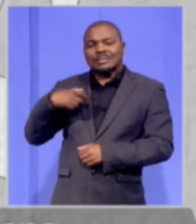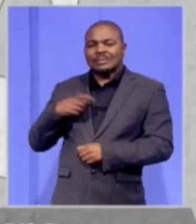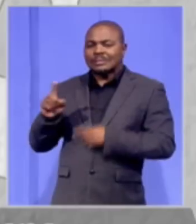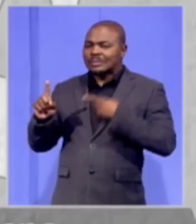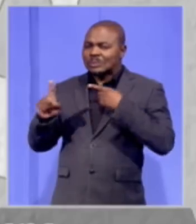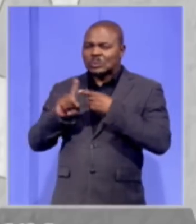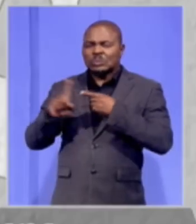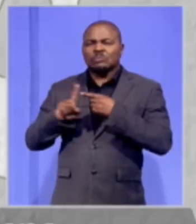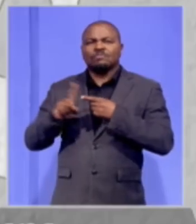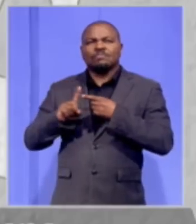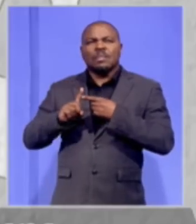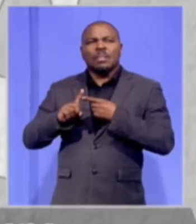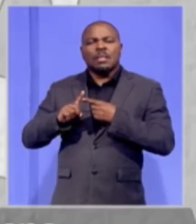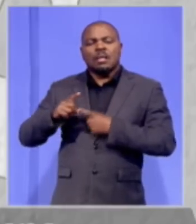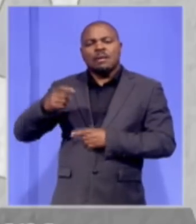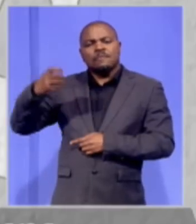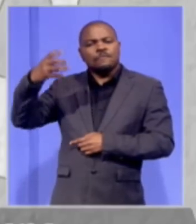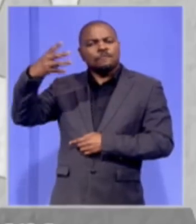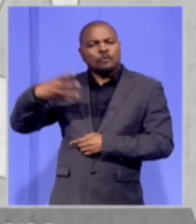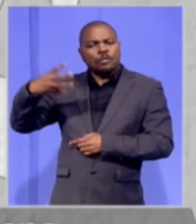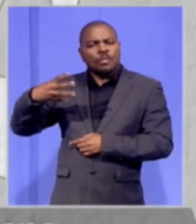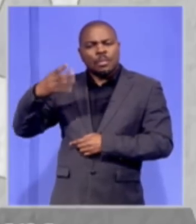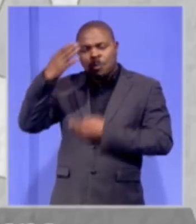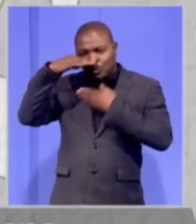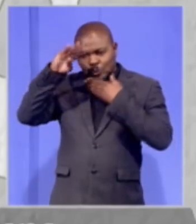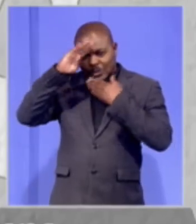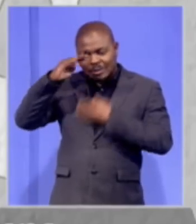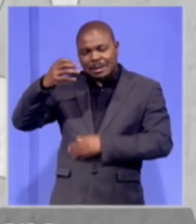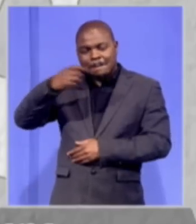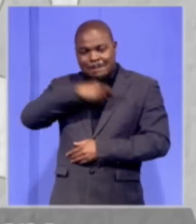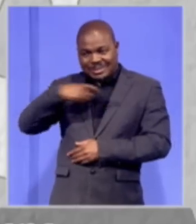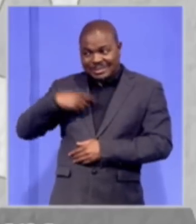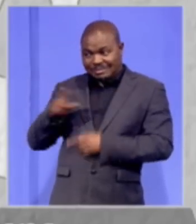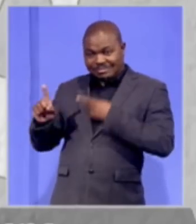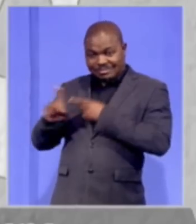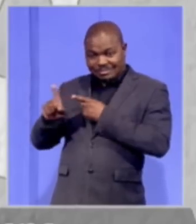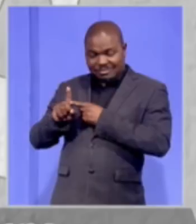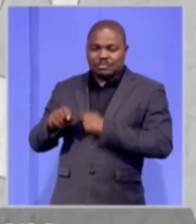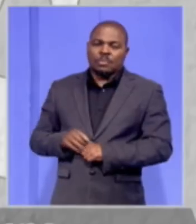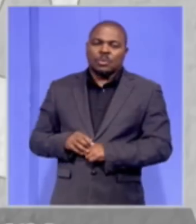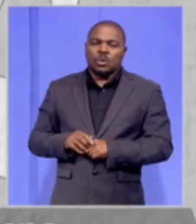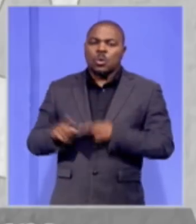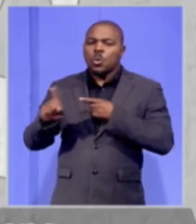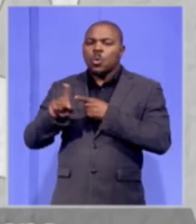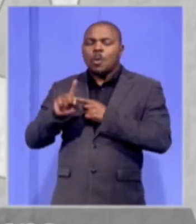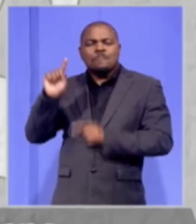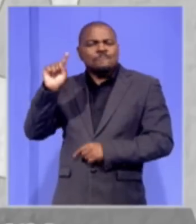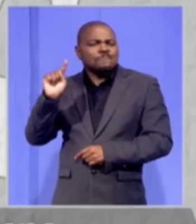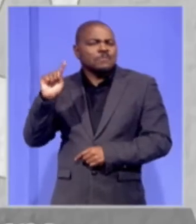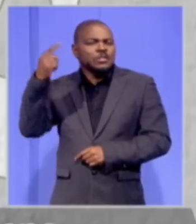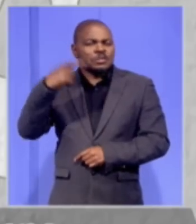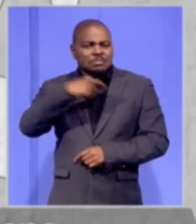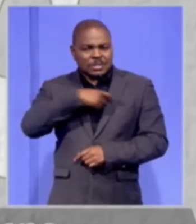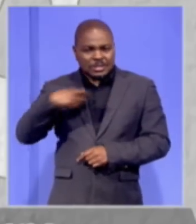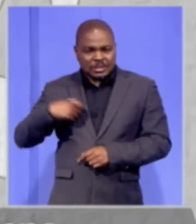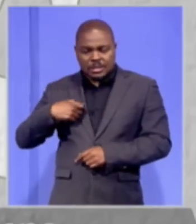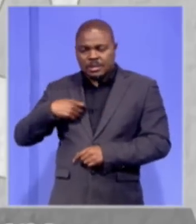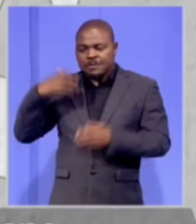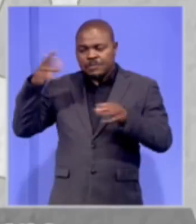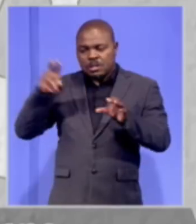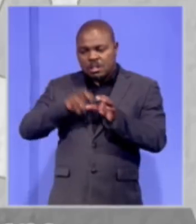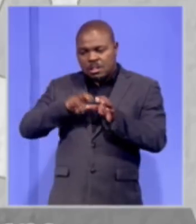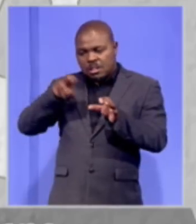mopresidente wa bone wa naha ya Botswana mme ke mopresidente wa pele e ile ya re ha thiwa ditulong